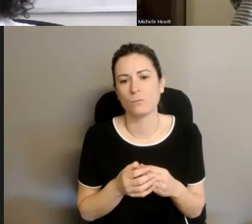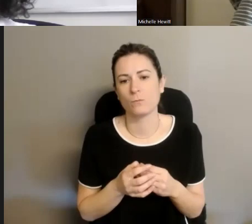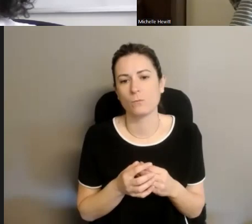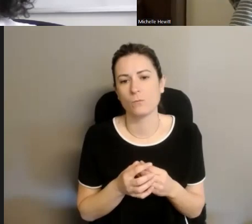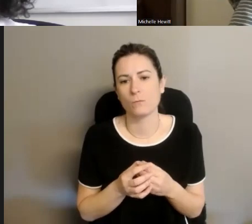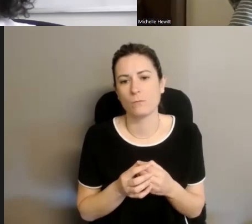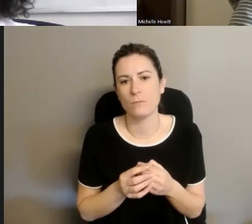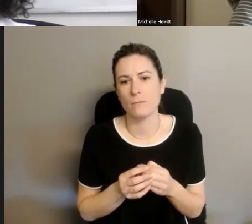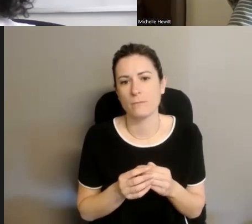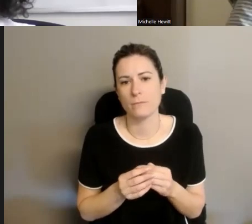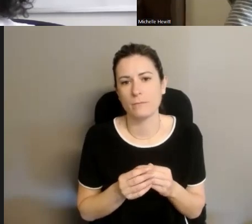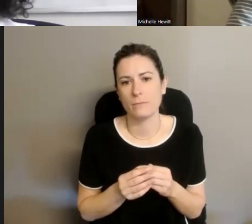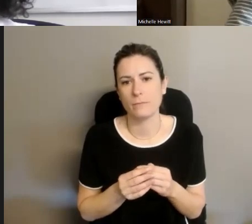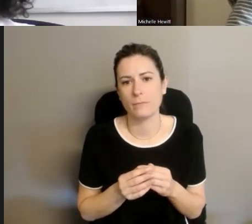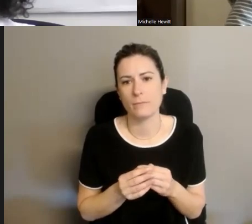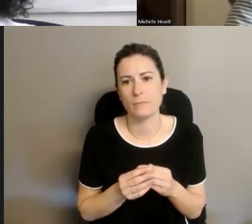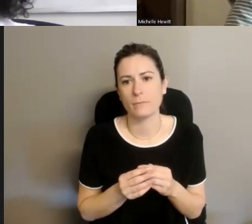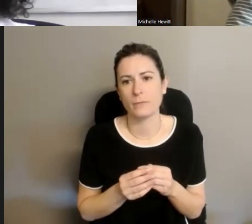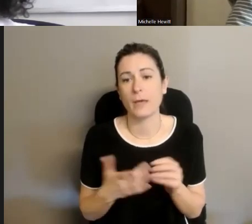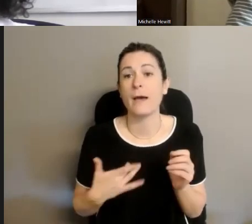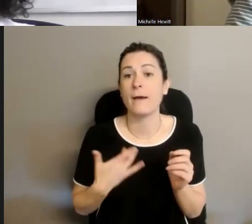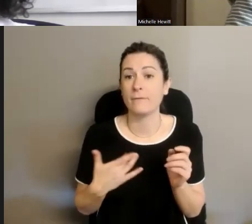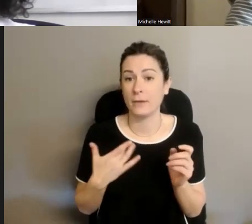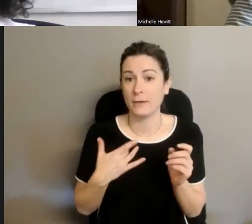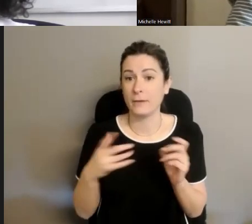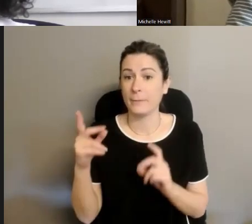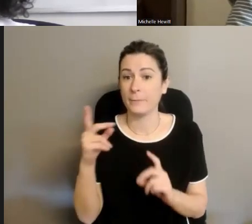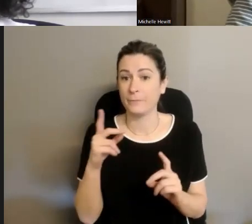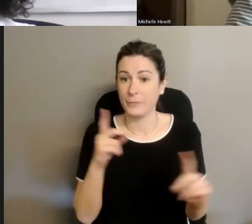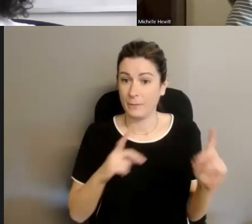people with disabilities are typically